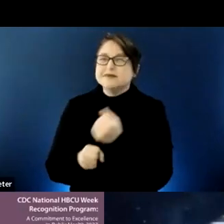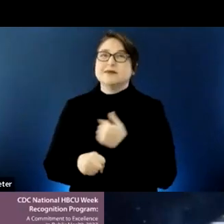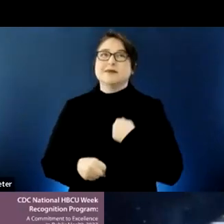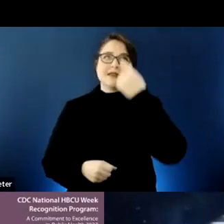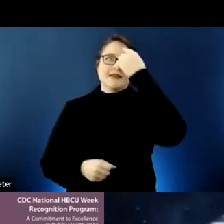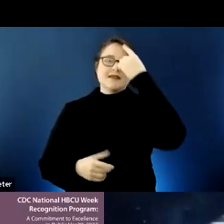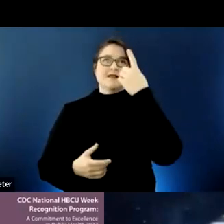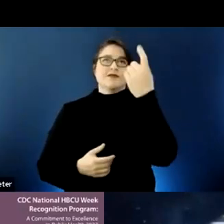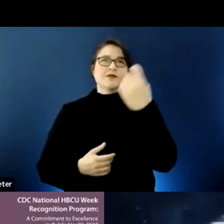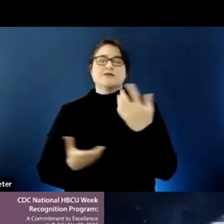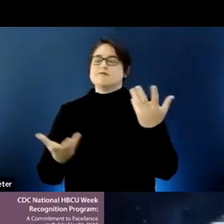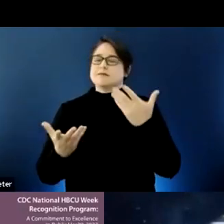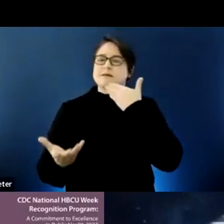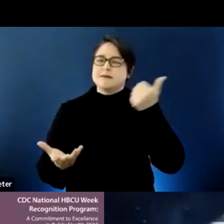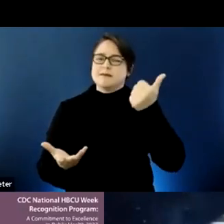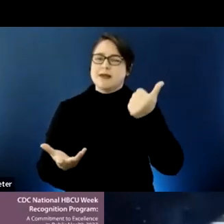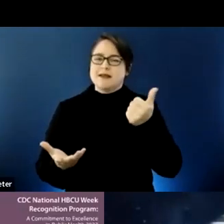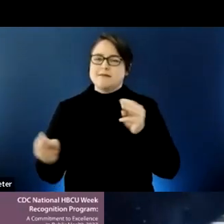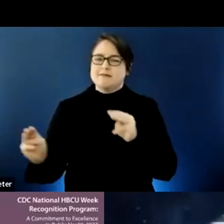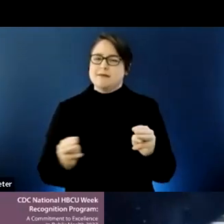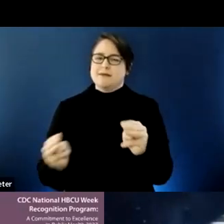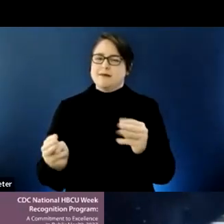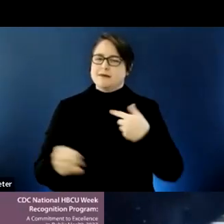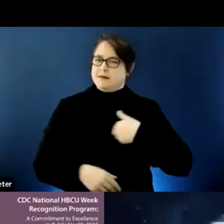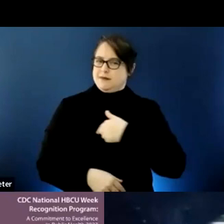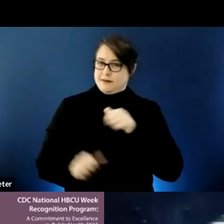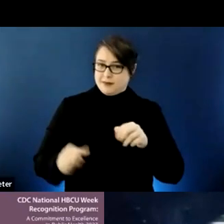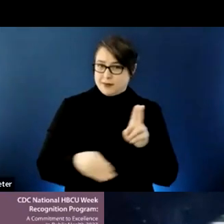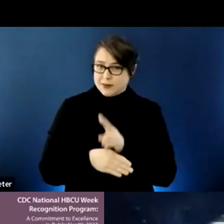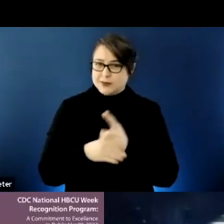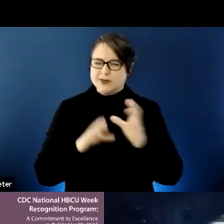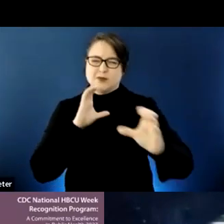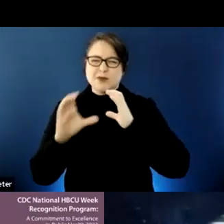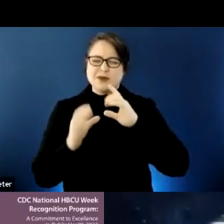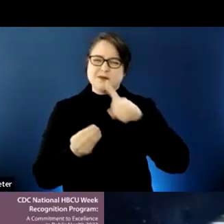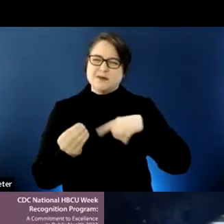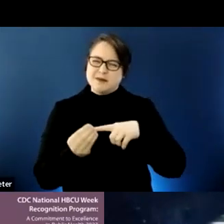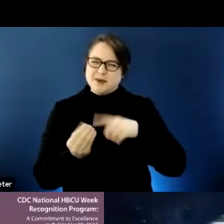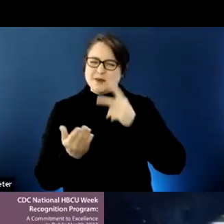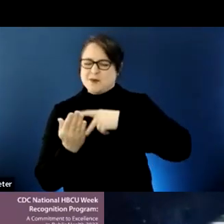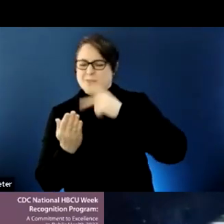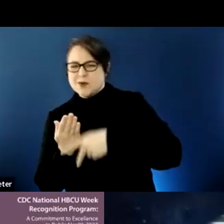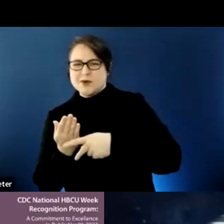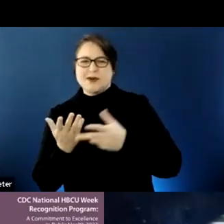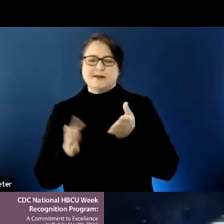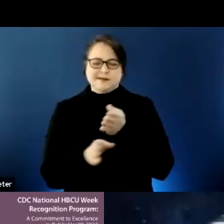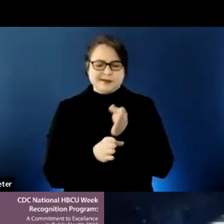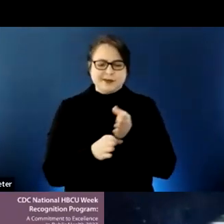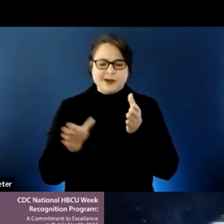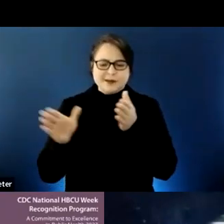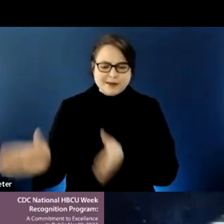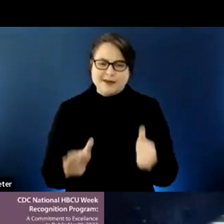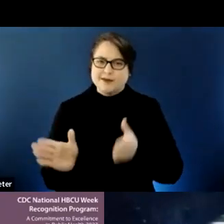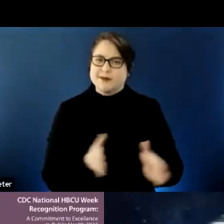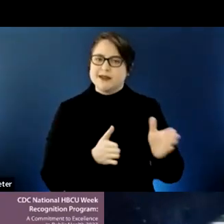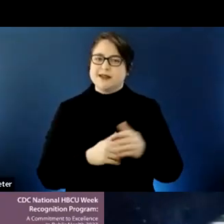best method we should use to communicate the information about these programs and career pathways. So I'm going to ask Brandon that question, and then I'll ask